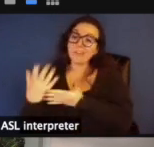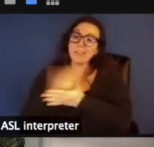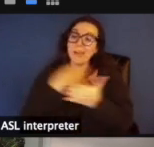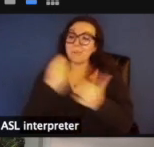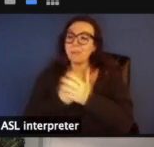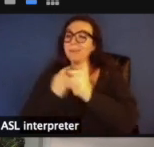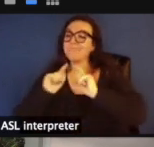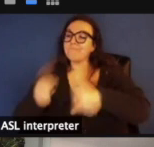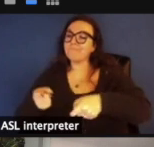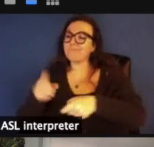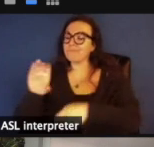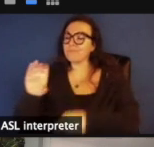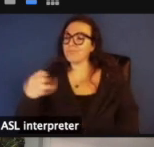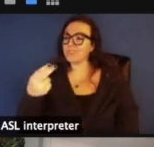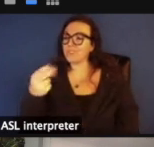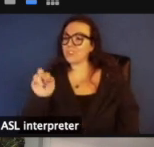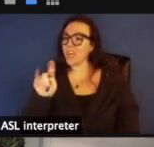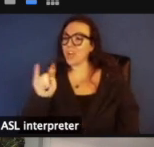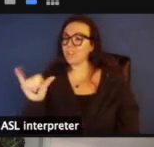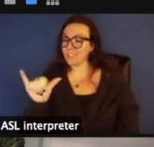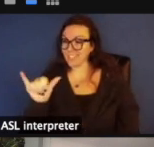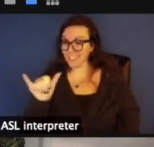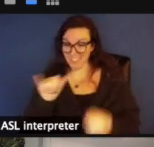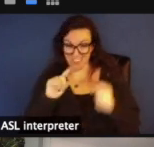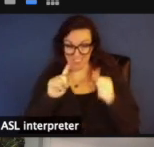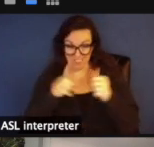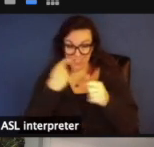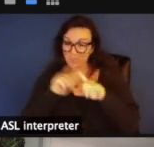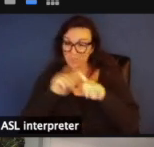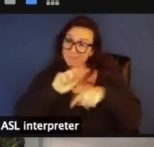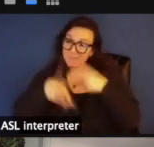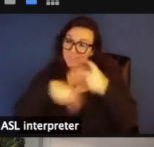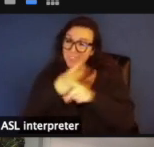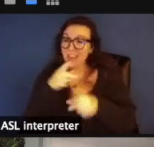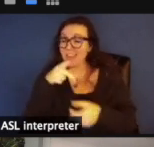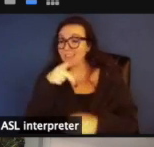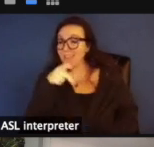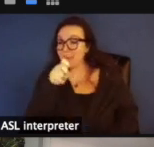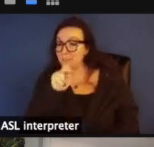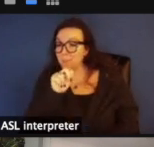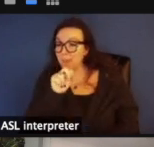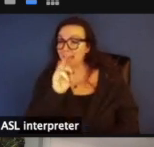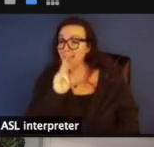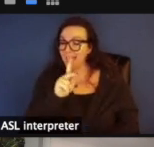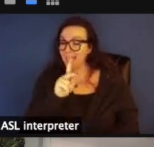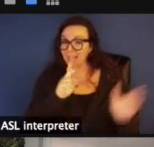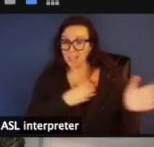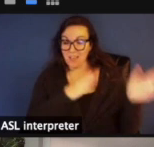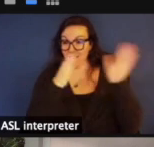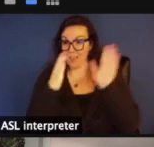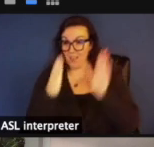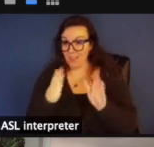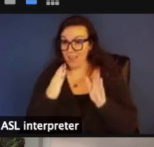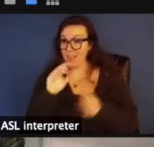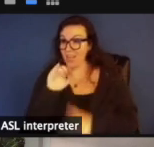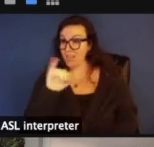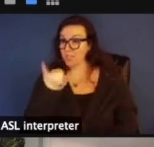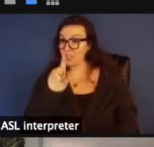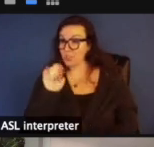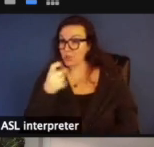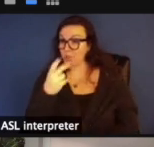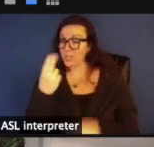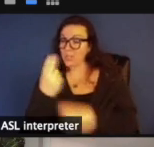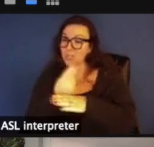used different kinds of paint and pen and ink, pencil, and then Judith uses fabric and found